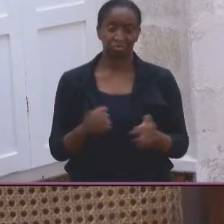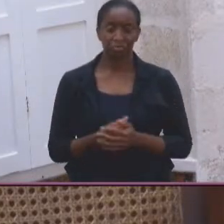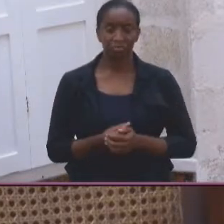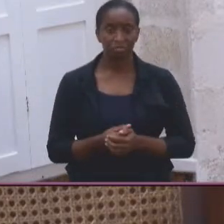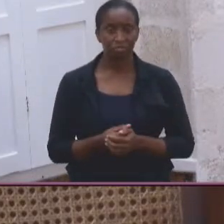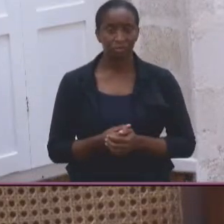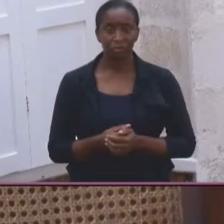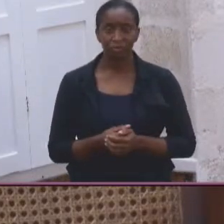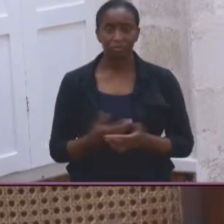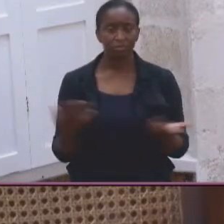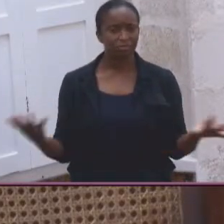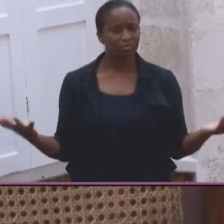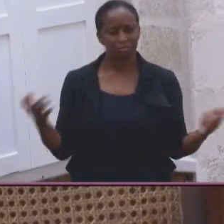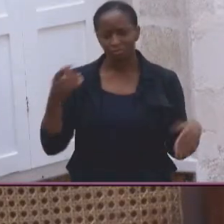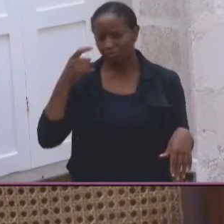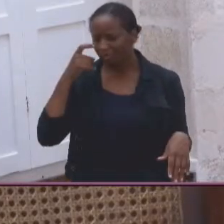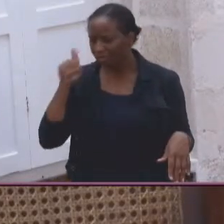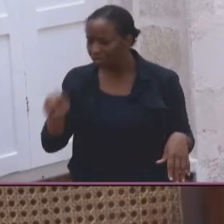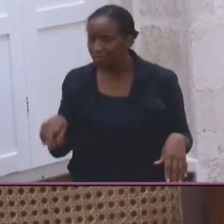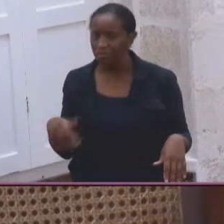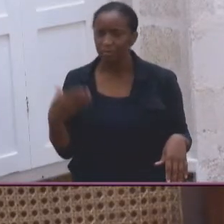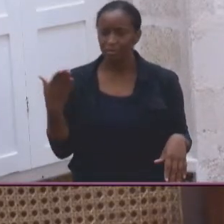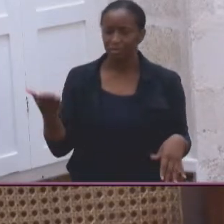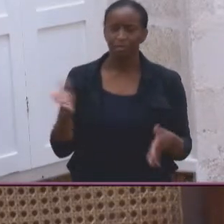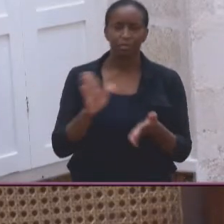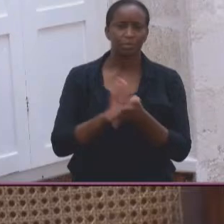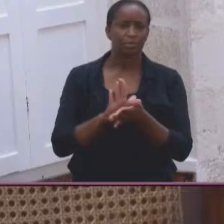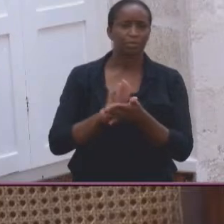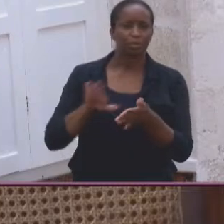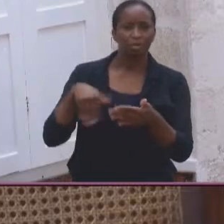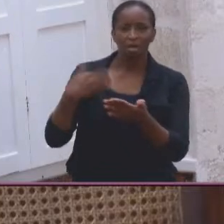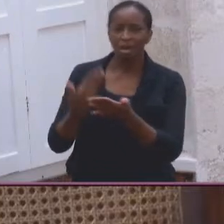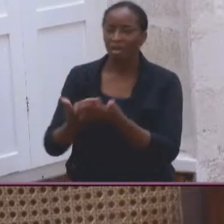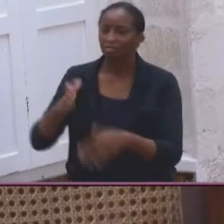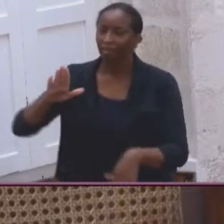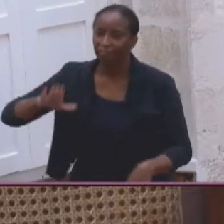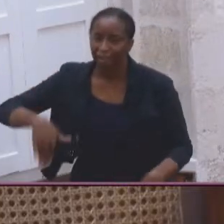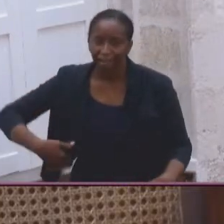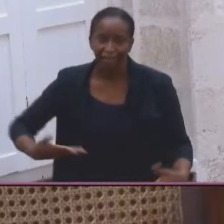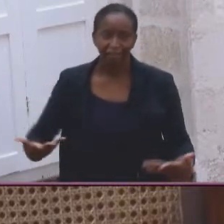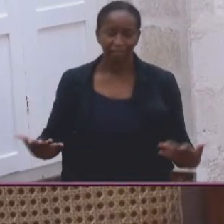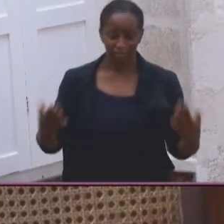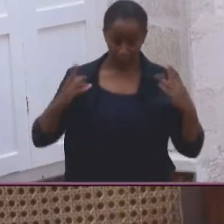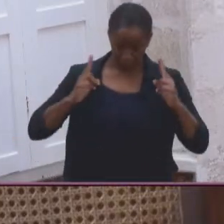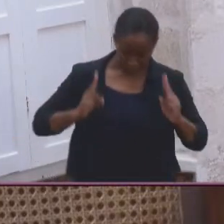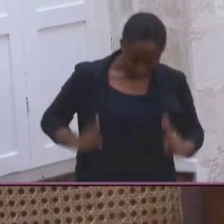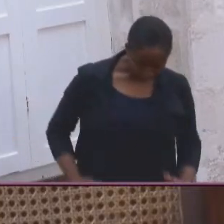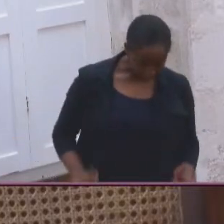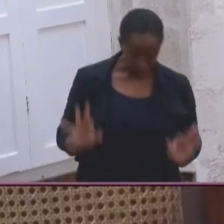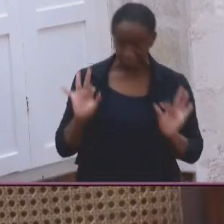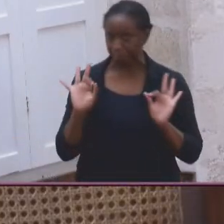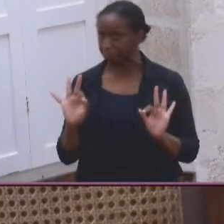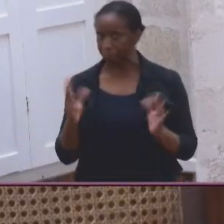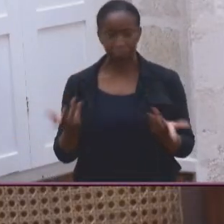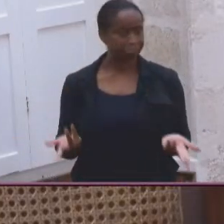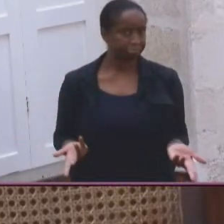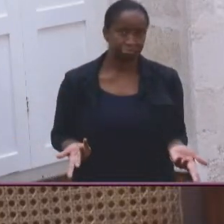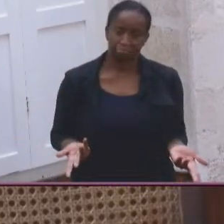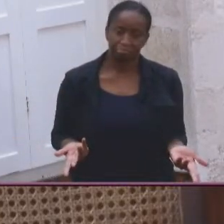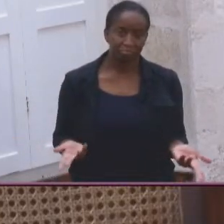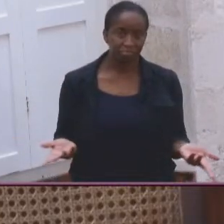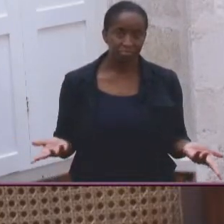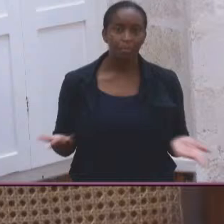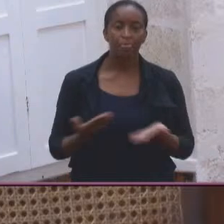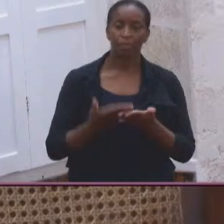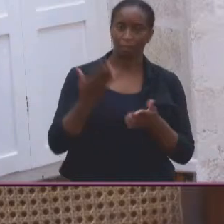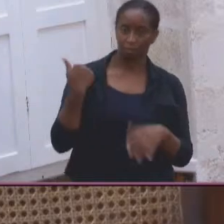into the school, not dressing properly into the school, not being corrected in the school. When I went to school at